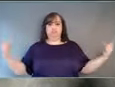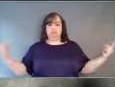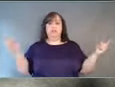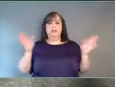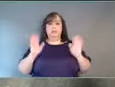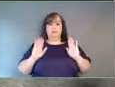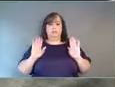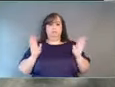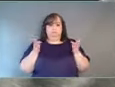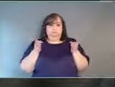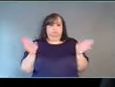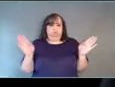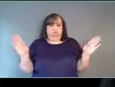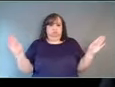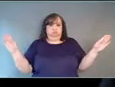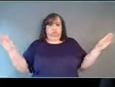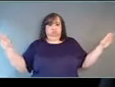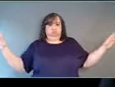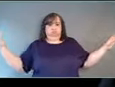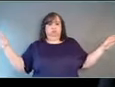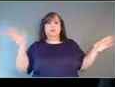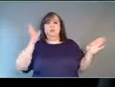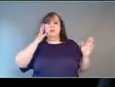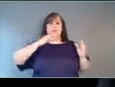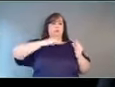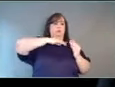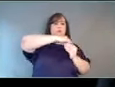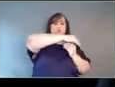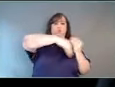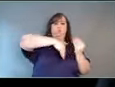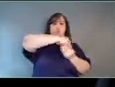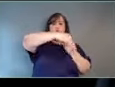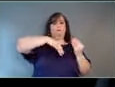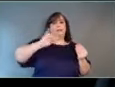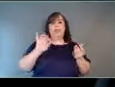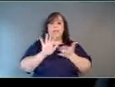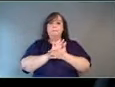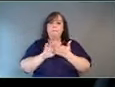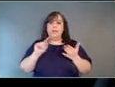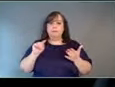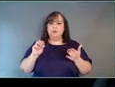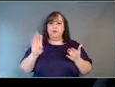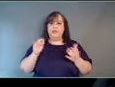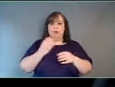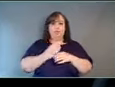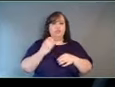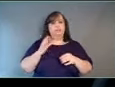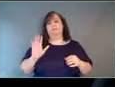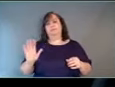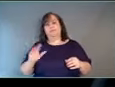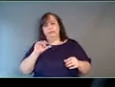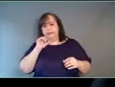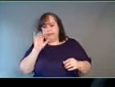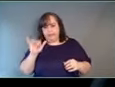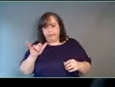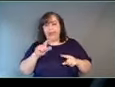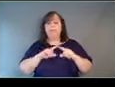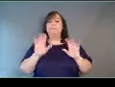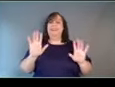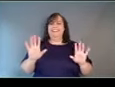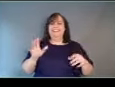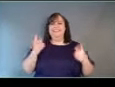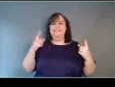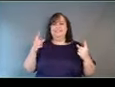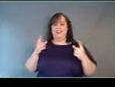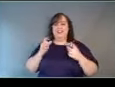now are wrapped up like around a paper towel tube. Well, it's not a paper towel tube, but that kind of an idea. And so when the spacecraft launches, it deploys. And that's